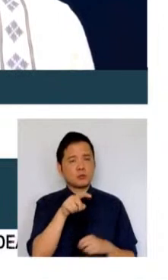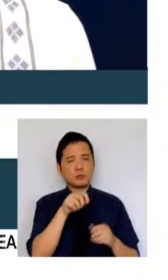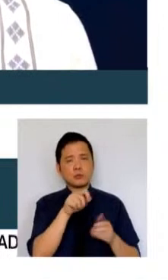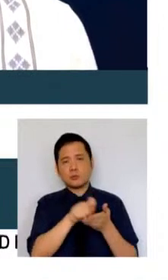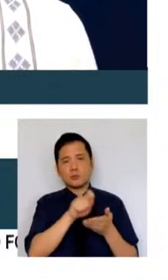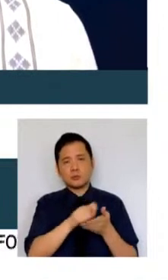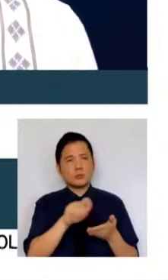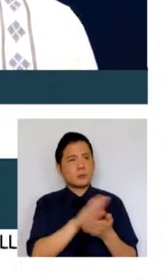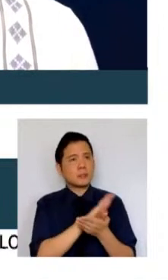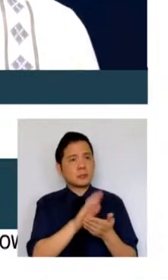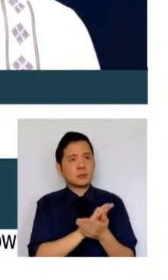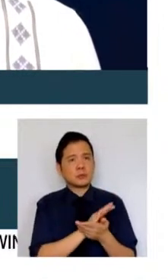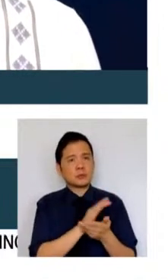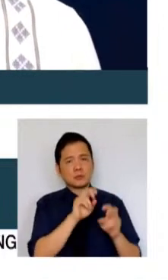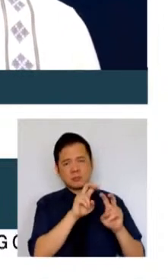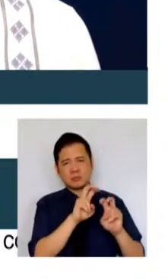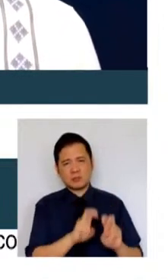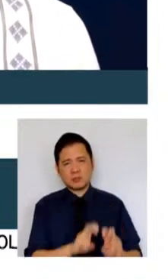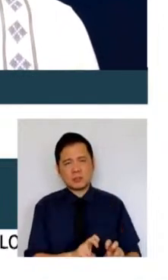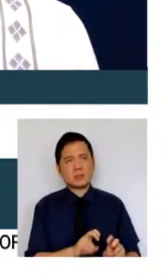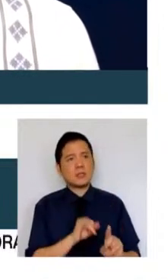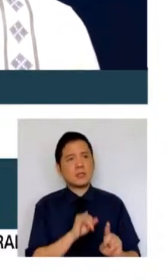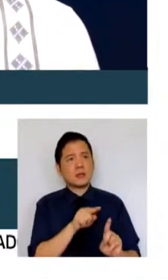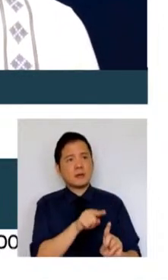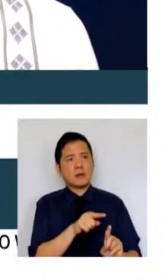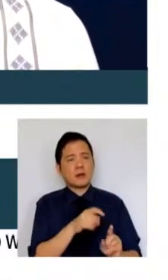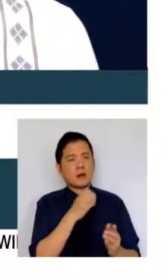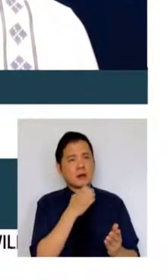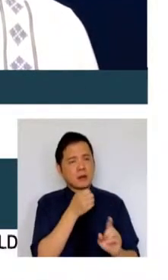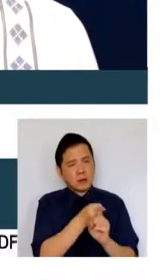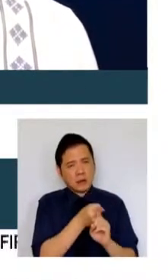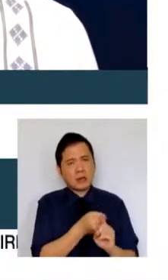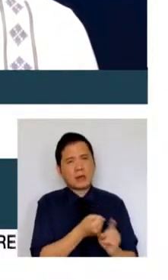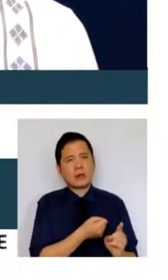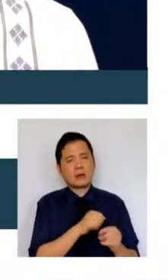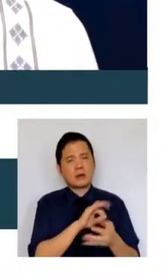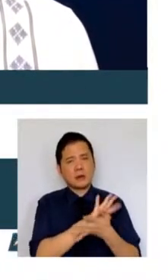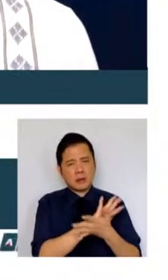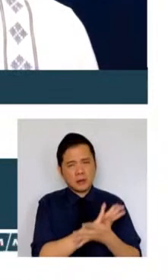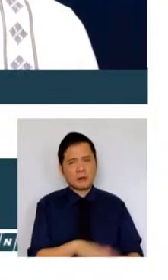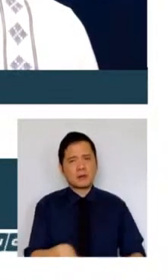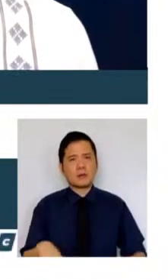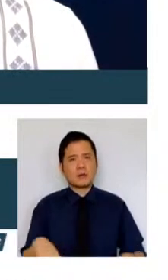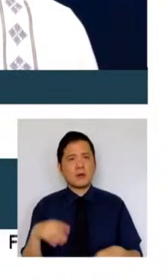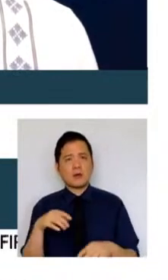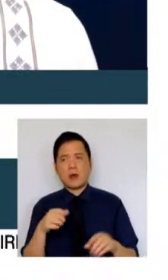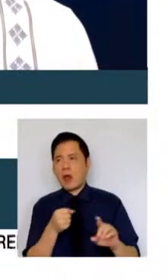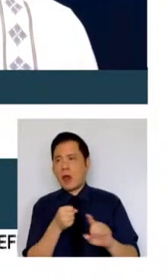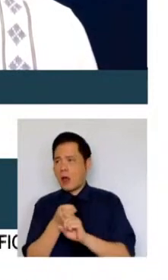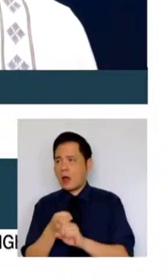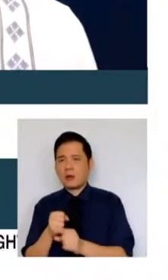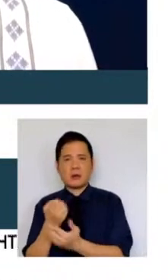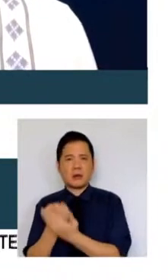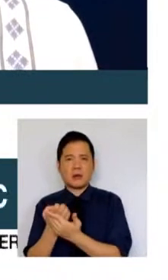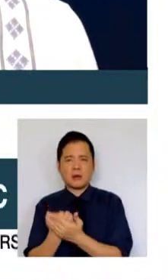When a Pandemic Strikes, Balancing Health and Economy Towards Sustainable and Inclusive Recovery. I want to get into some of the details in that